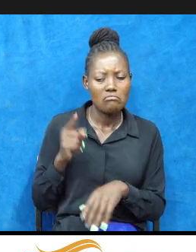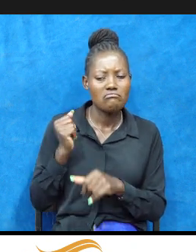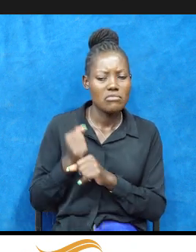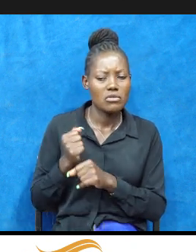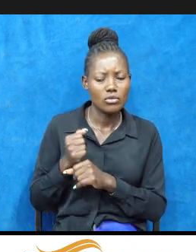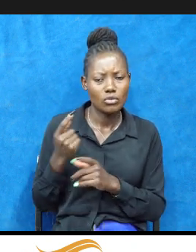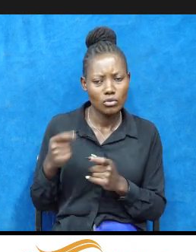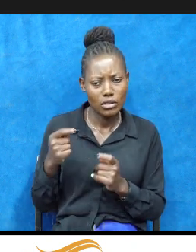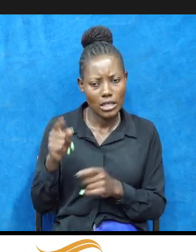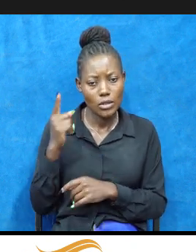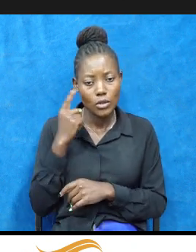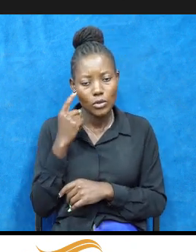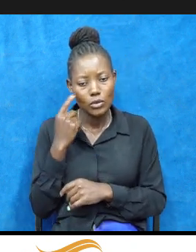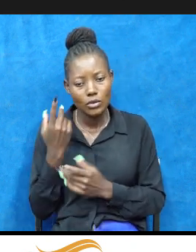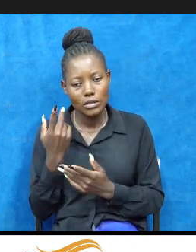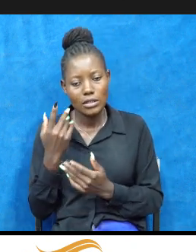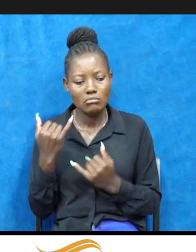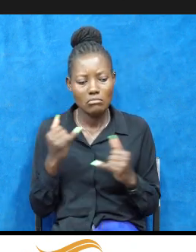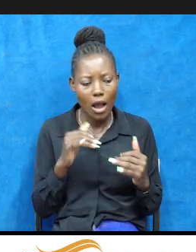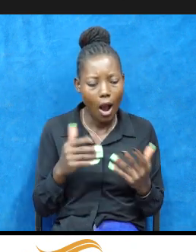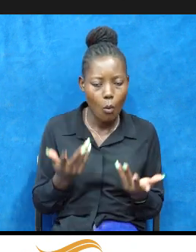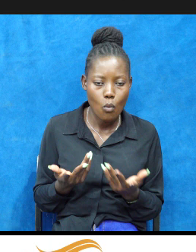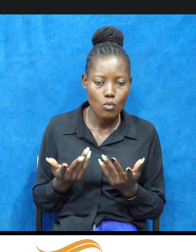the distance that we went previously. Okay.